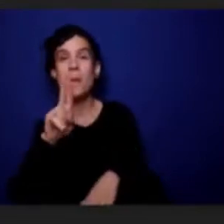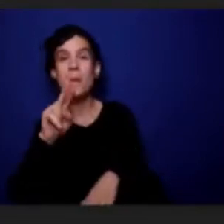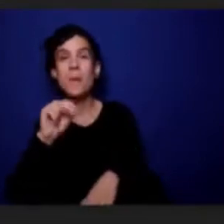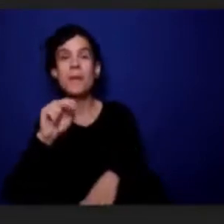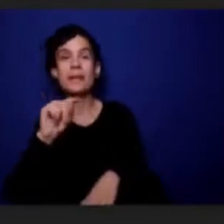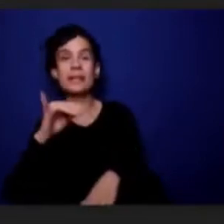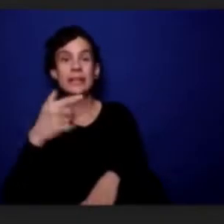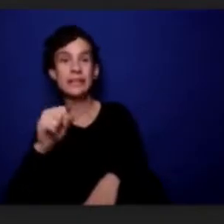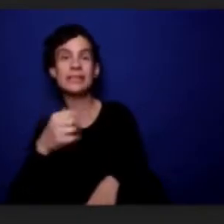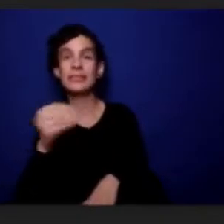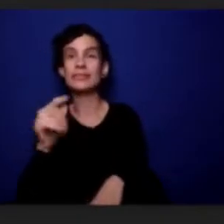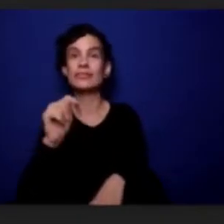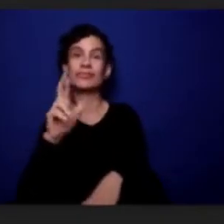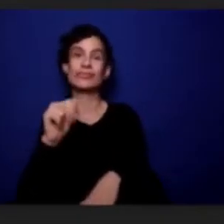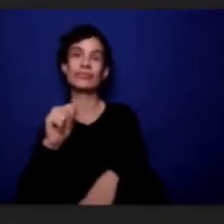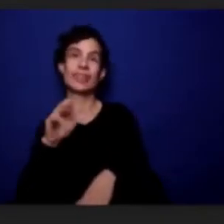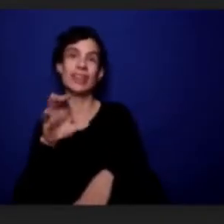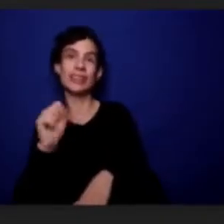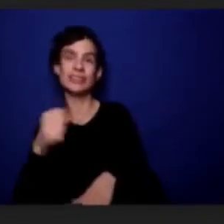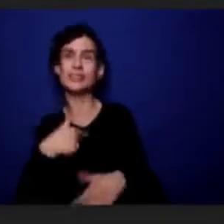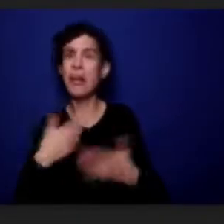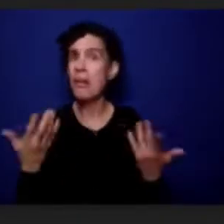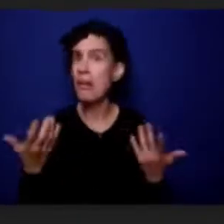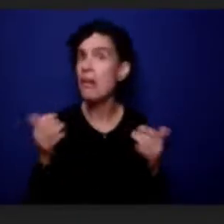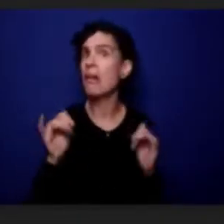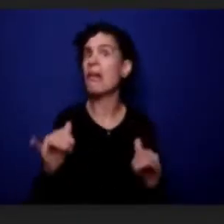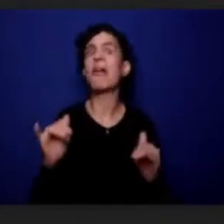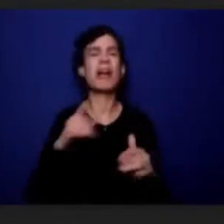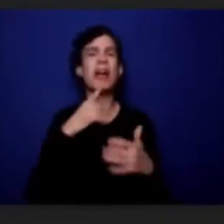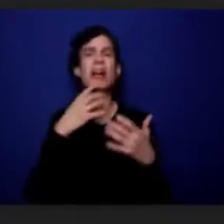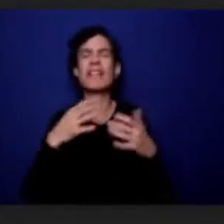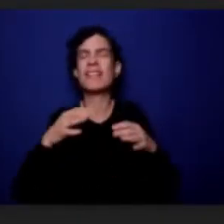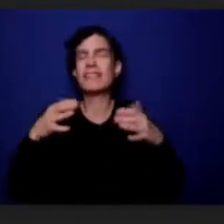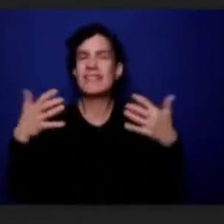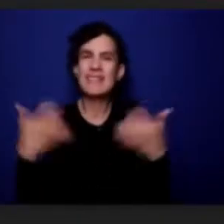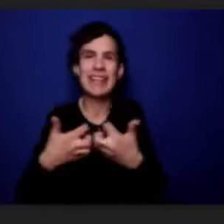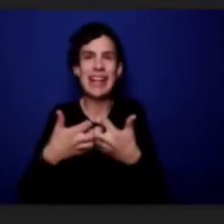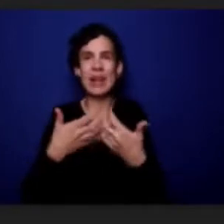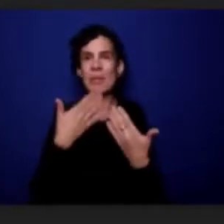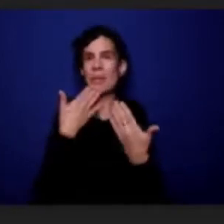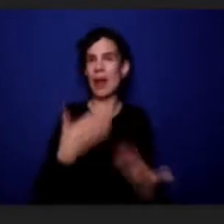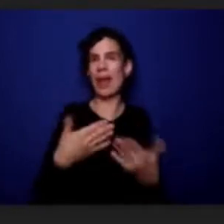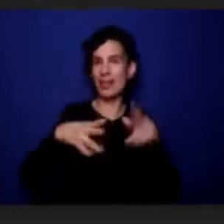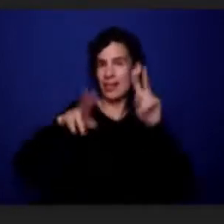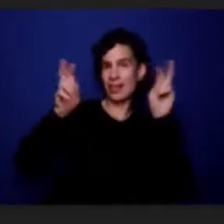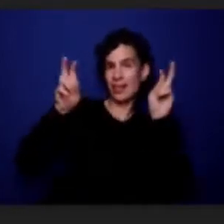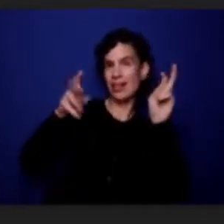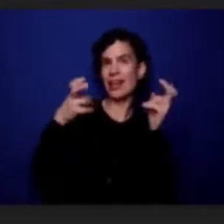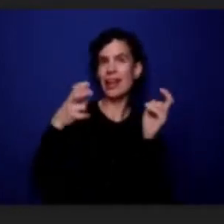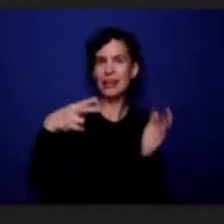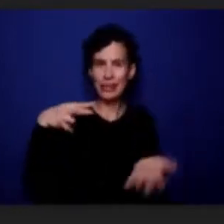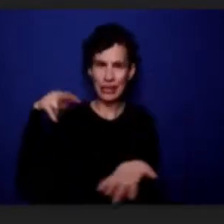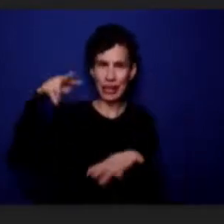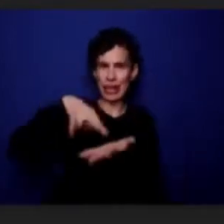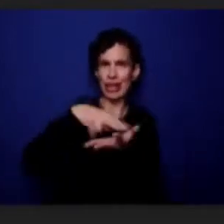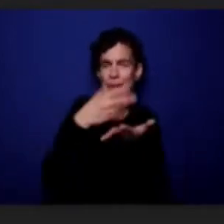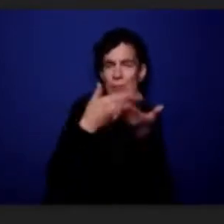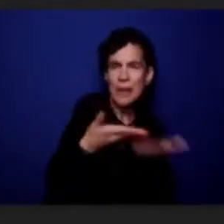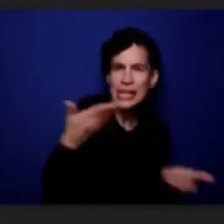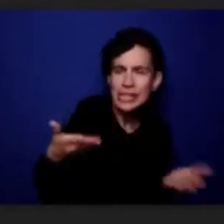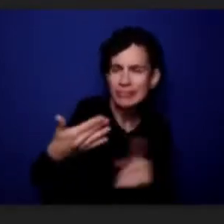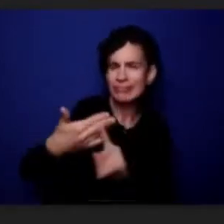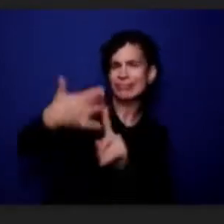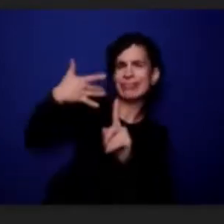I can go ahead. Yeah. Yeah, I guess when I saw the theme of hauntings and tracings, I thought that